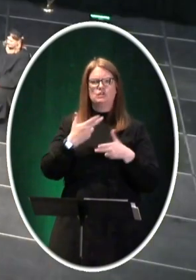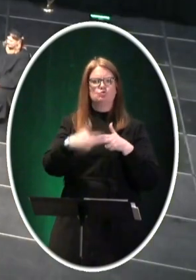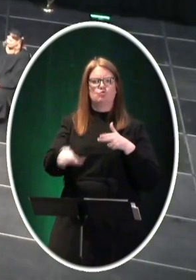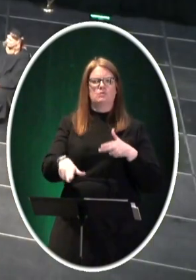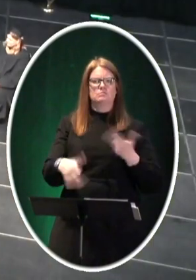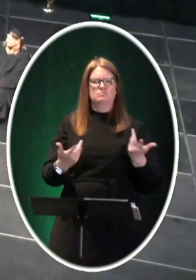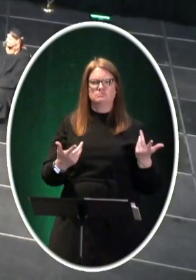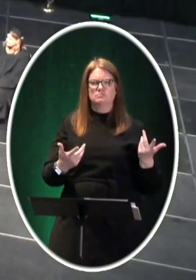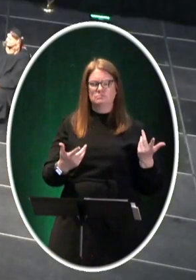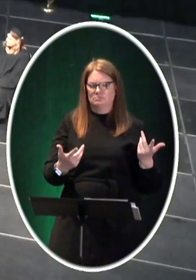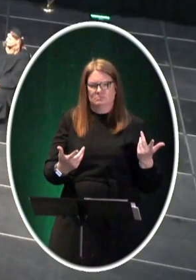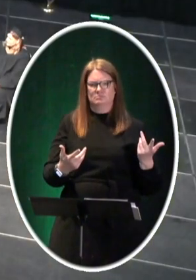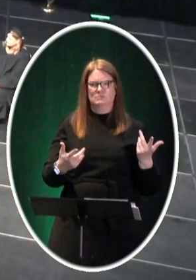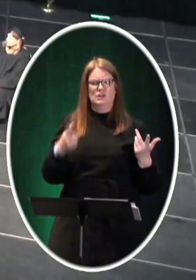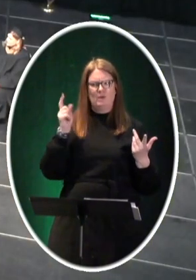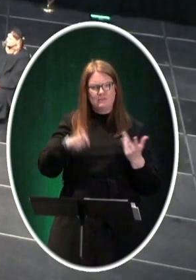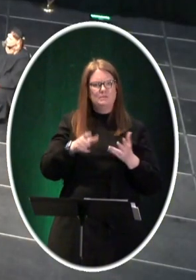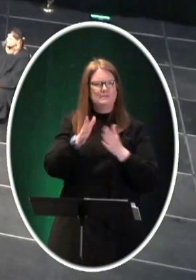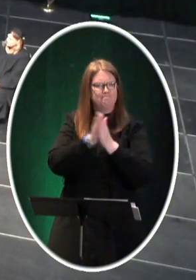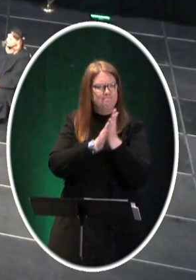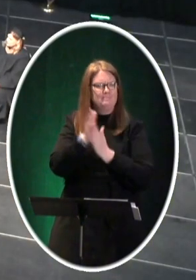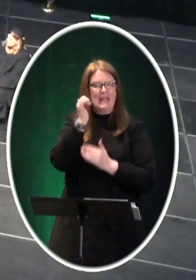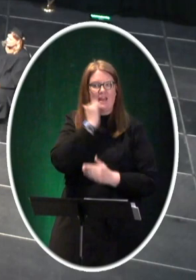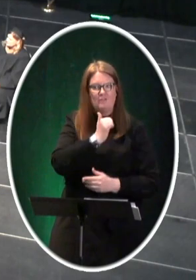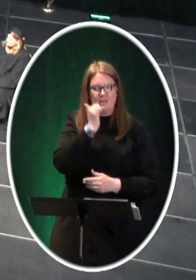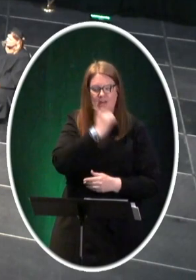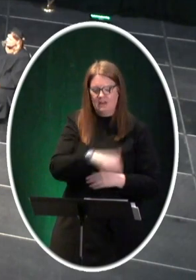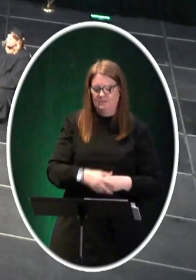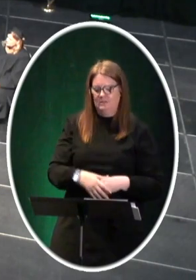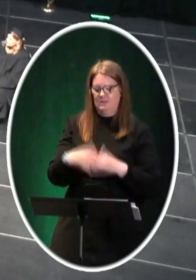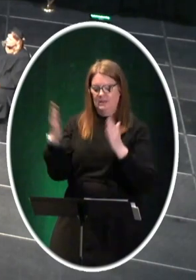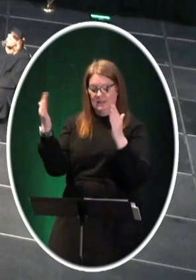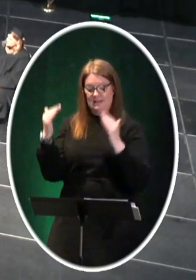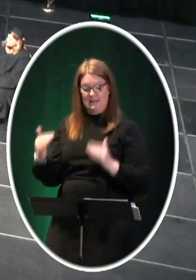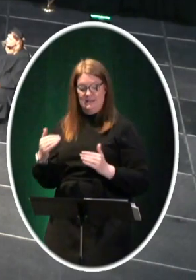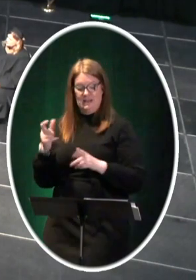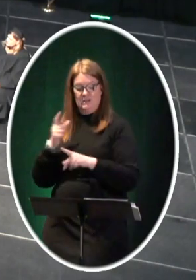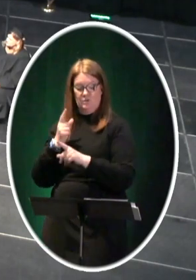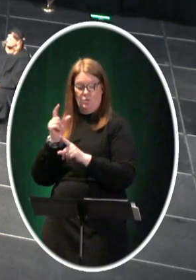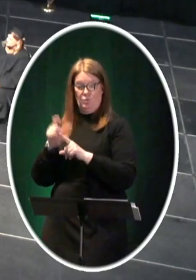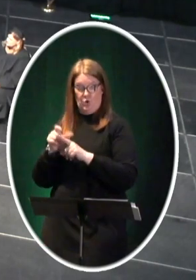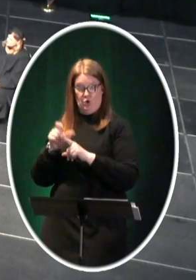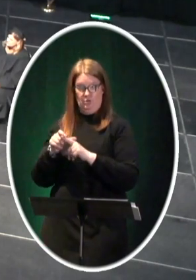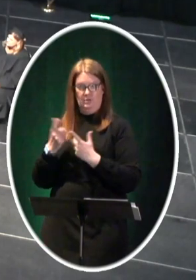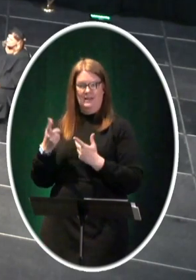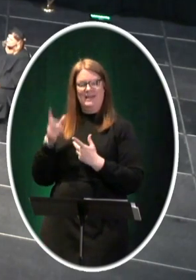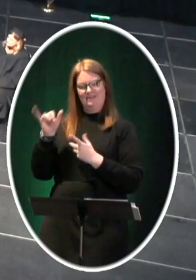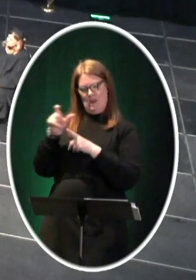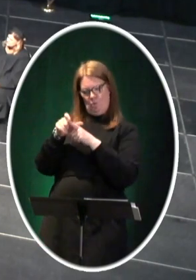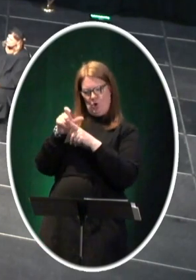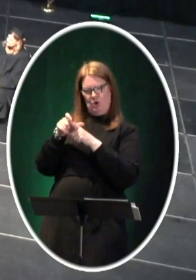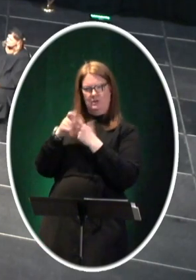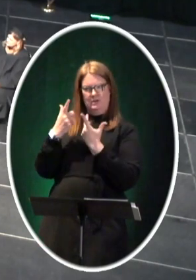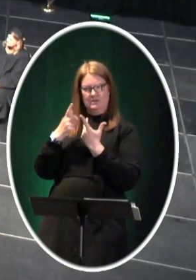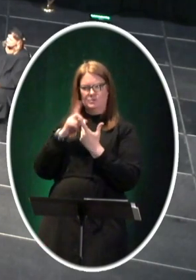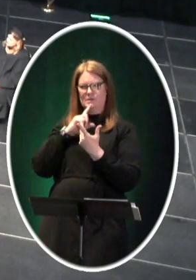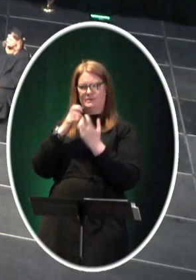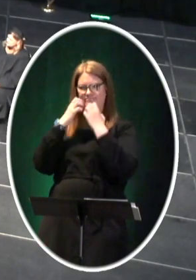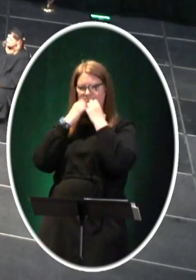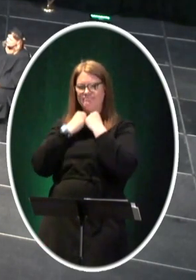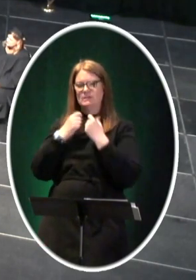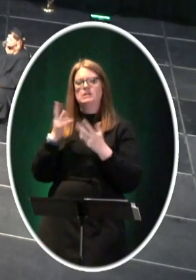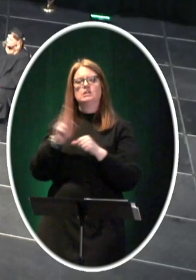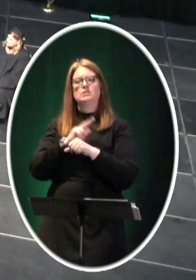passionate about what you do every day. Now on to my next word. This word means a lot to me. It's a word that was used